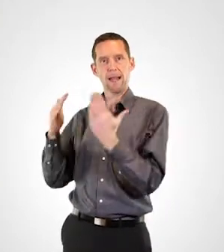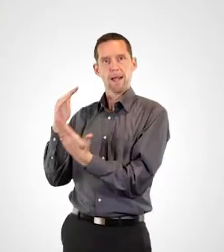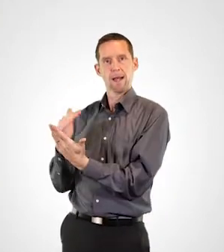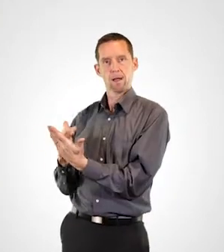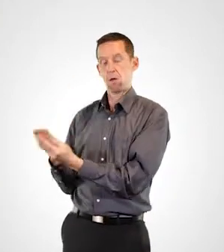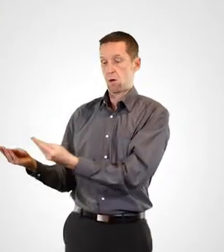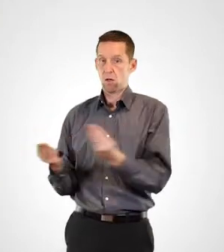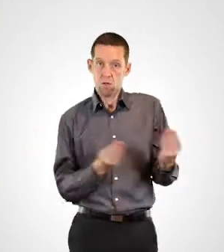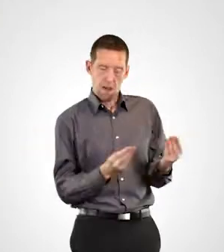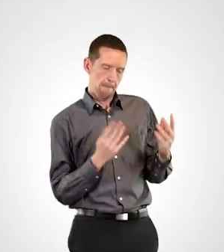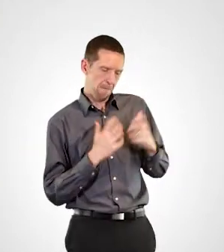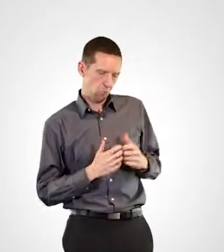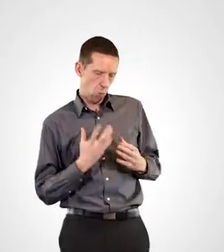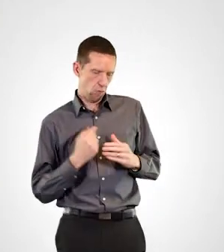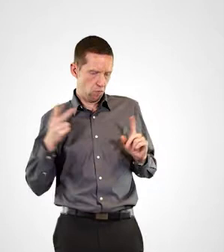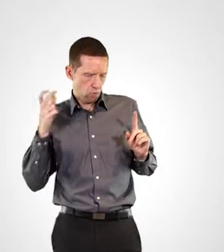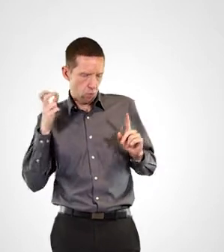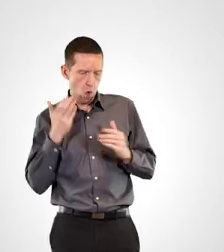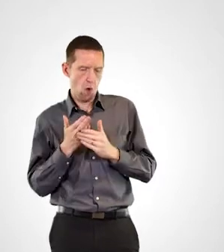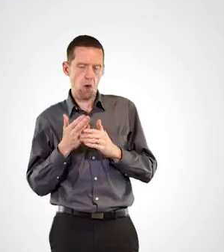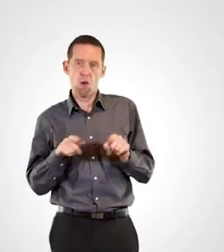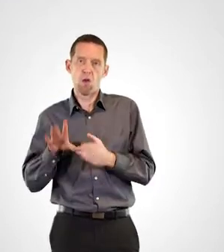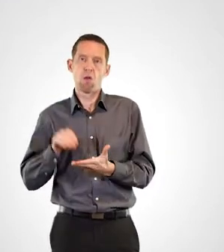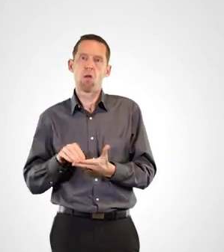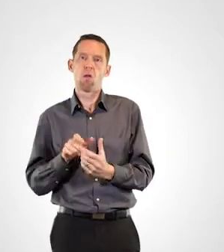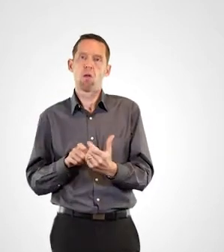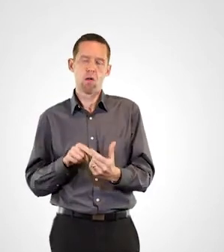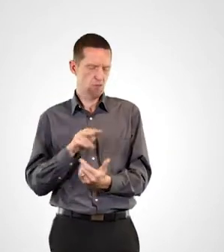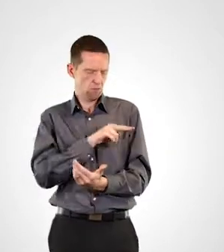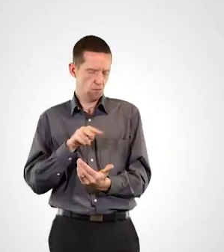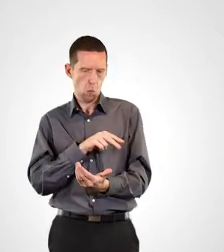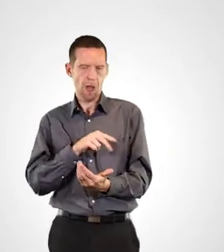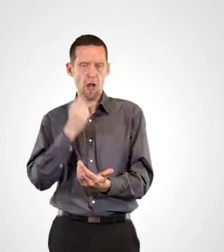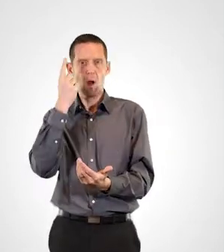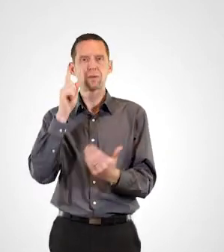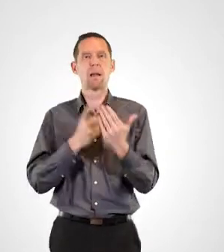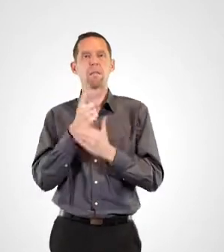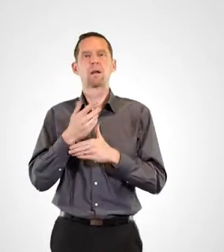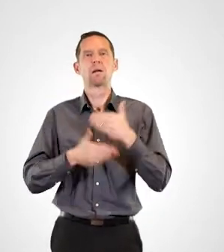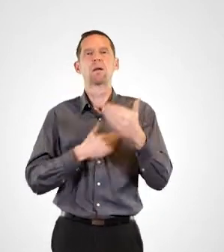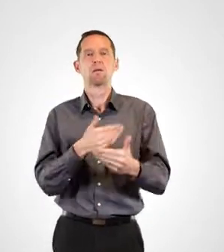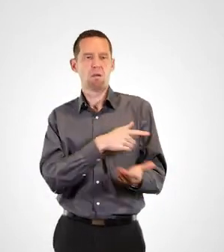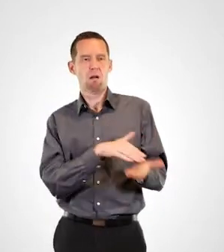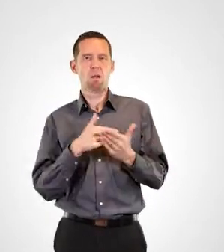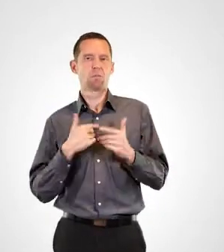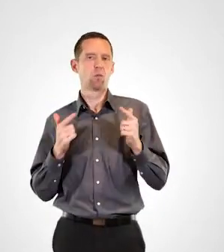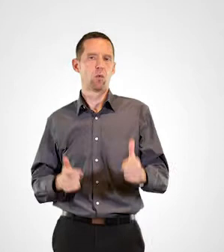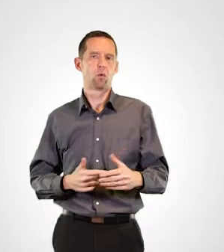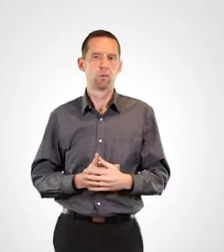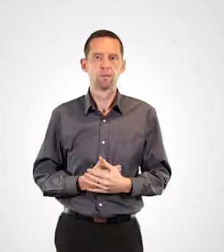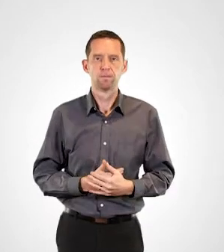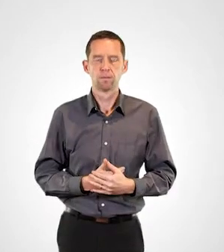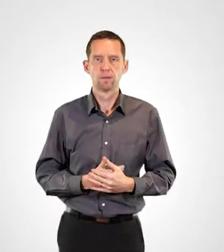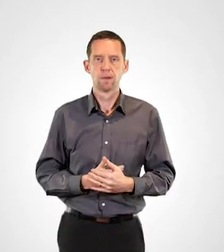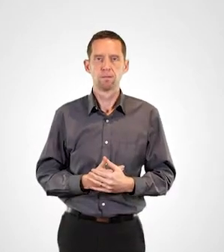child's lifetime. And that really helps. We can match that kind of then with the data that we're collecting from the recording to see what's going on. And it can be very informative. So